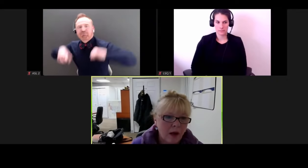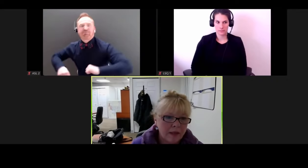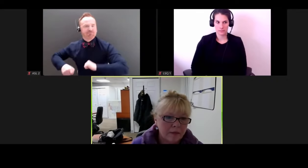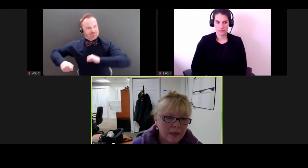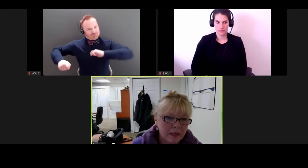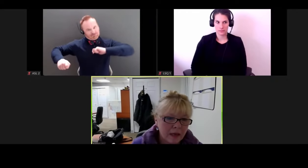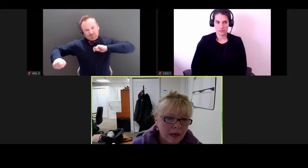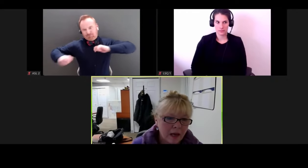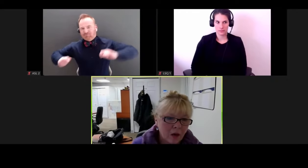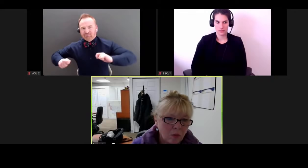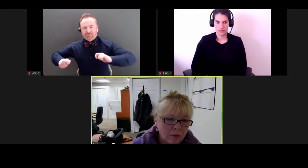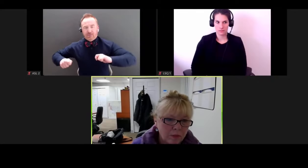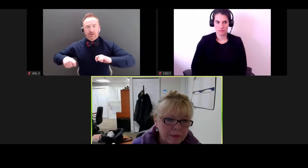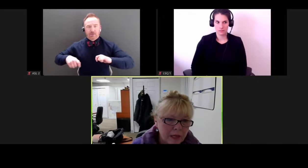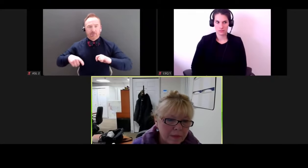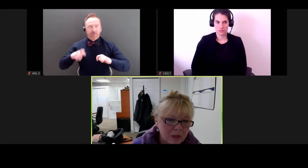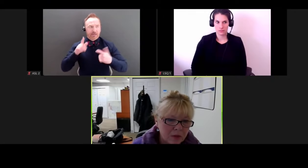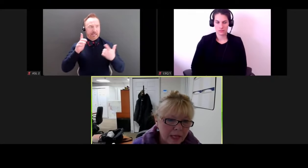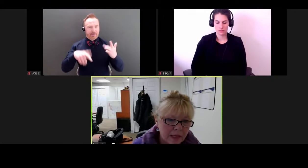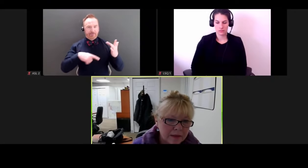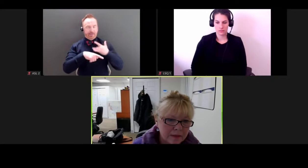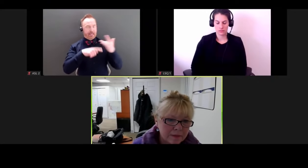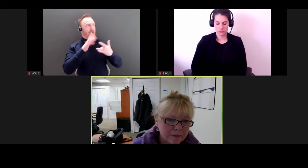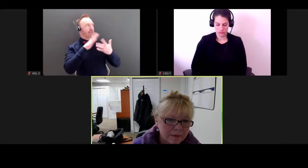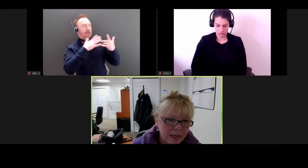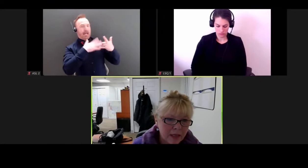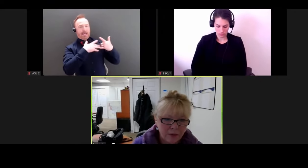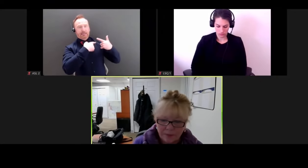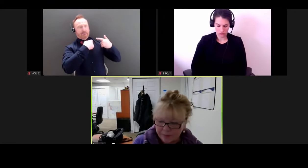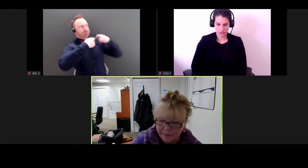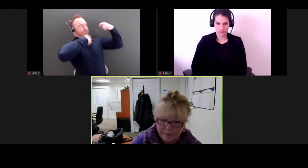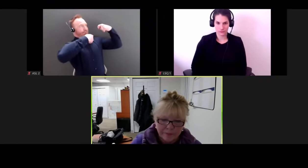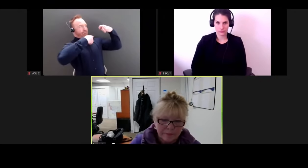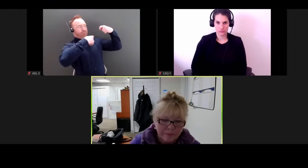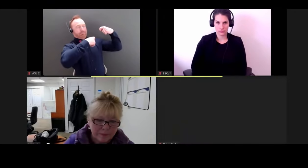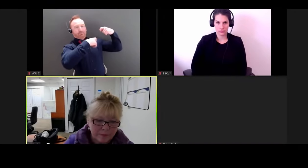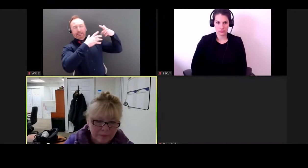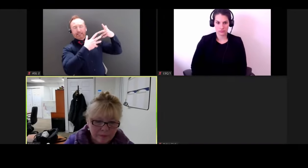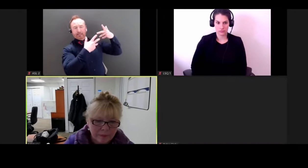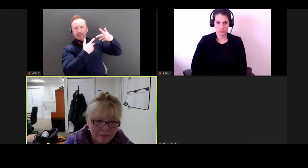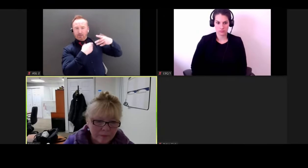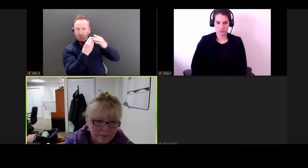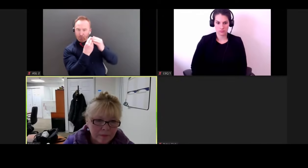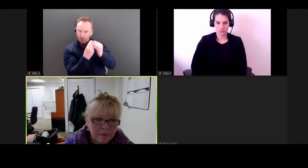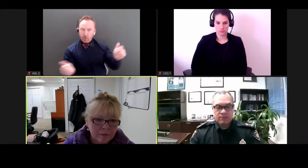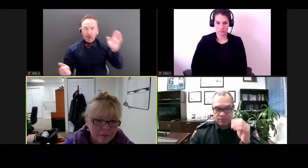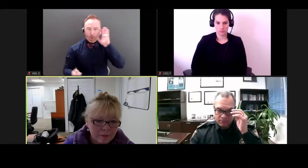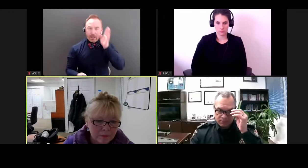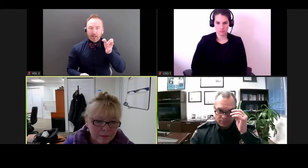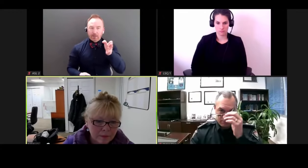put upon them will be coming to an end? Thank you.